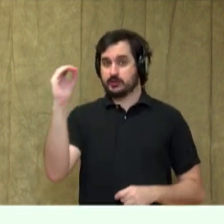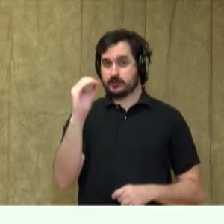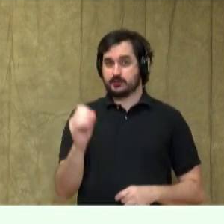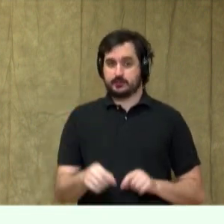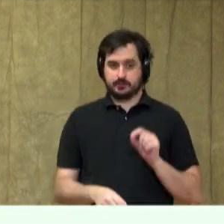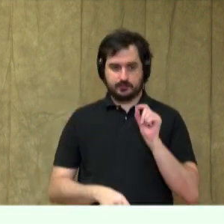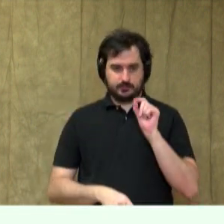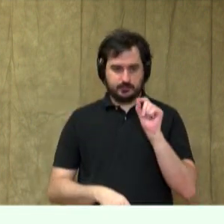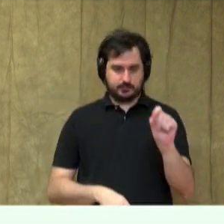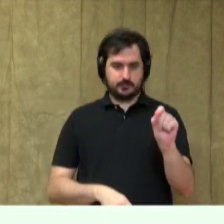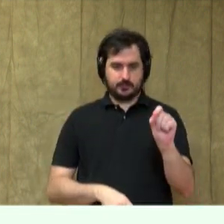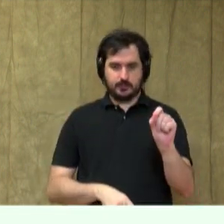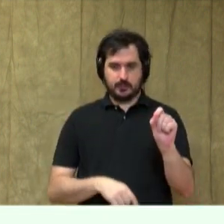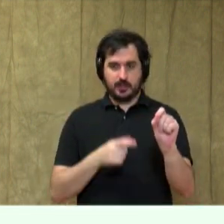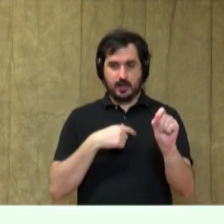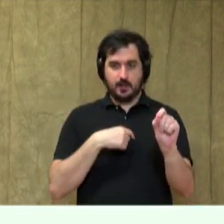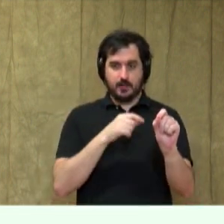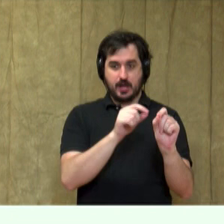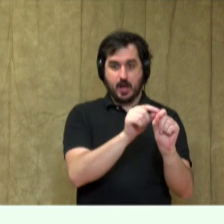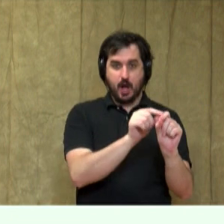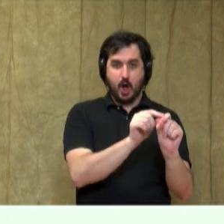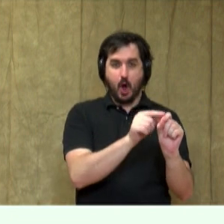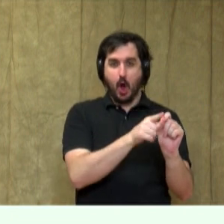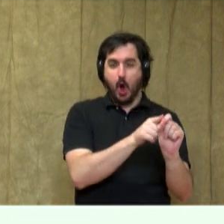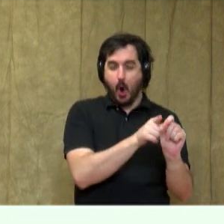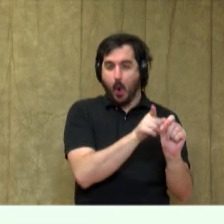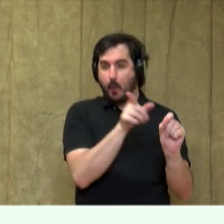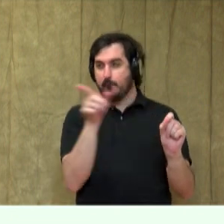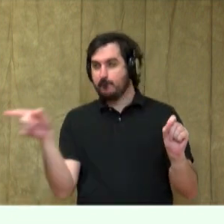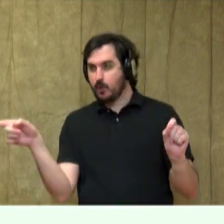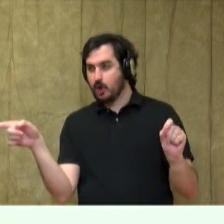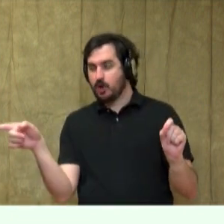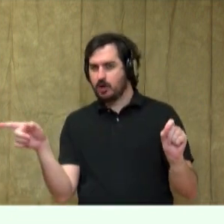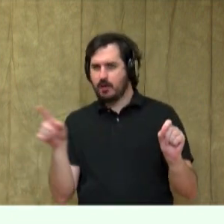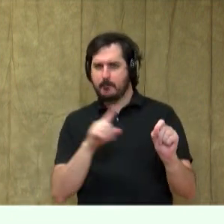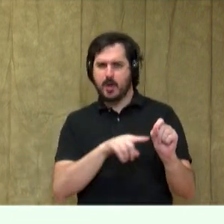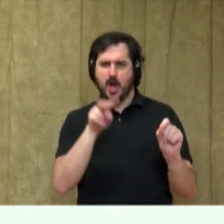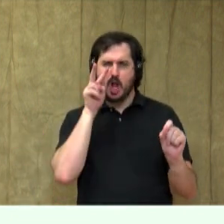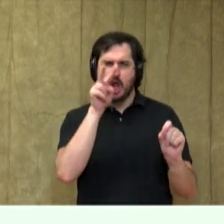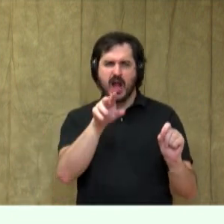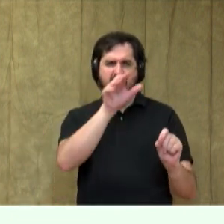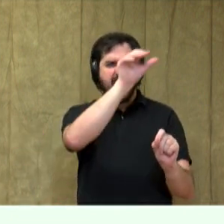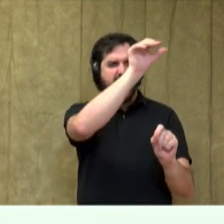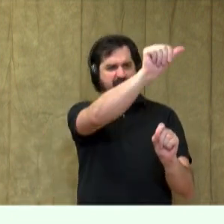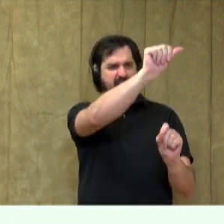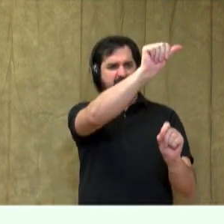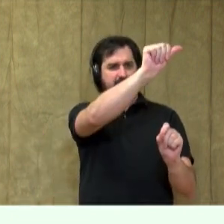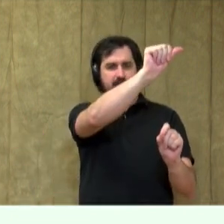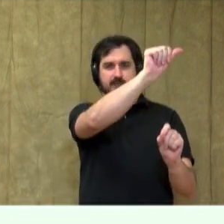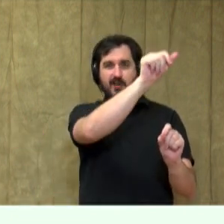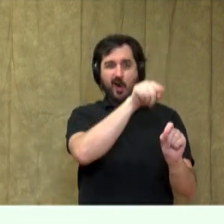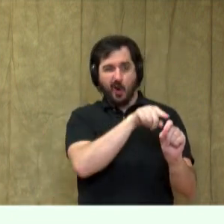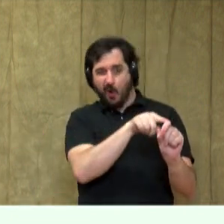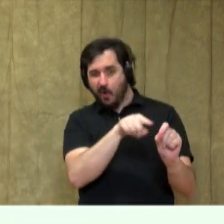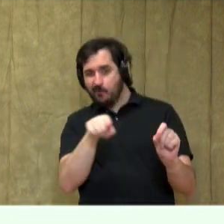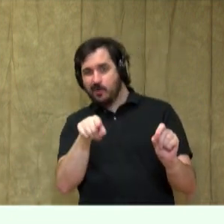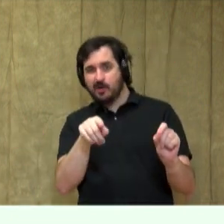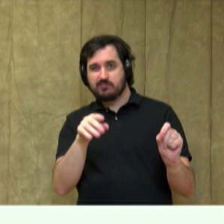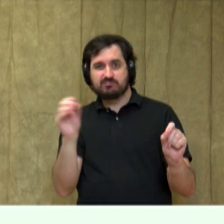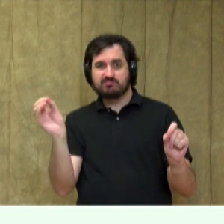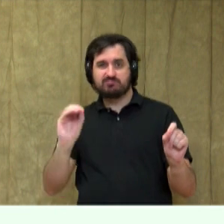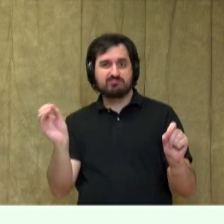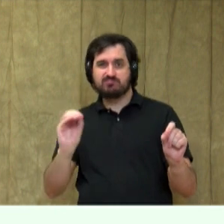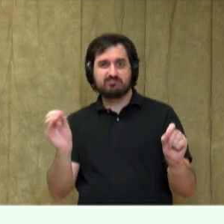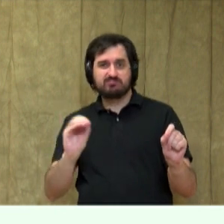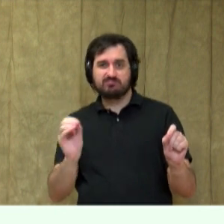I'm going to move over first. But look at A. Is A anywhere over on the X?